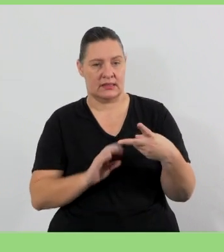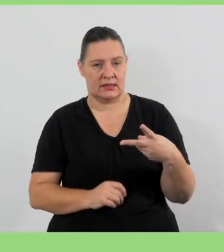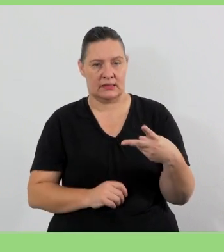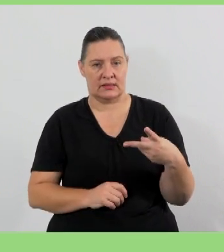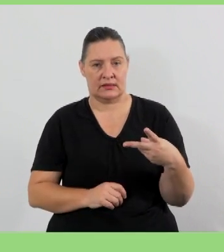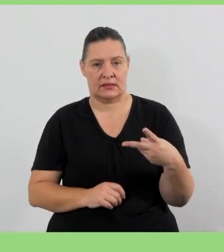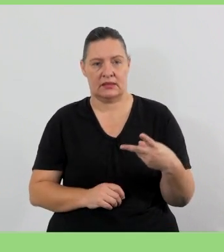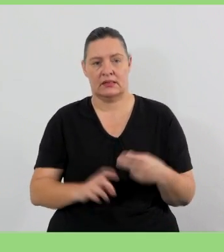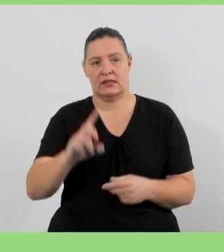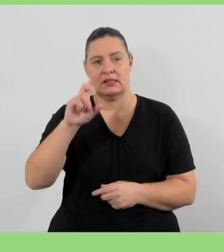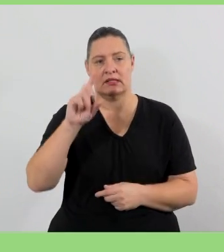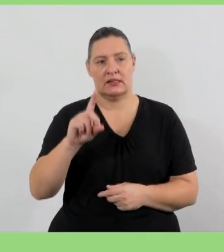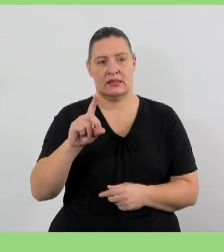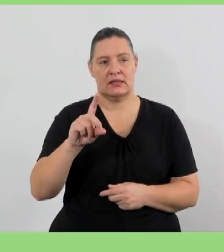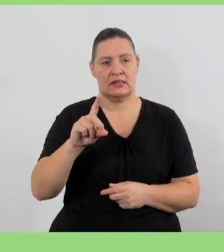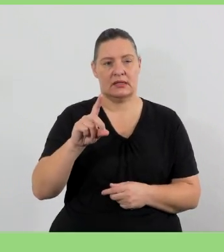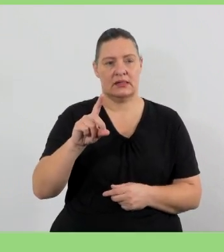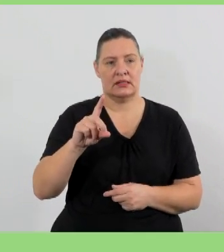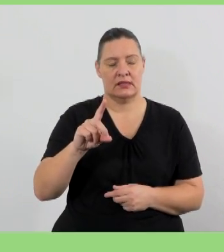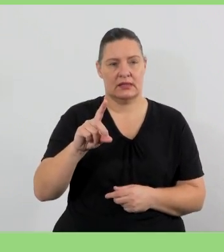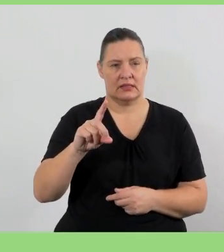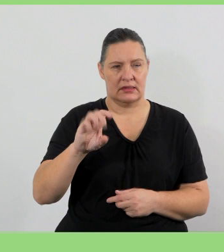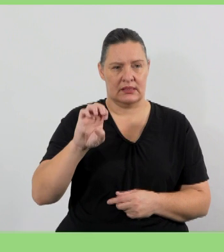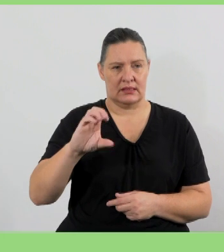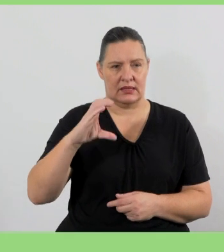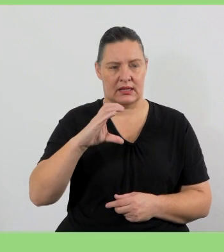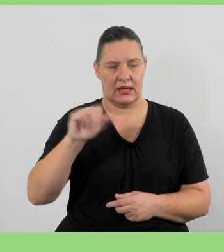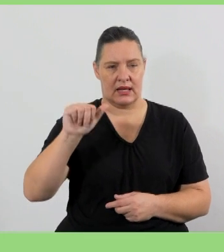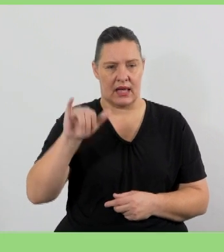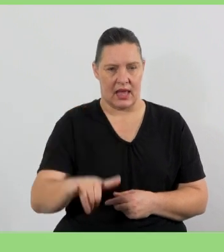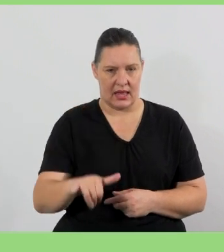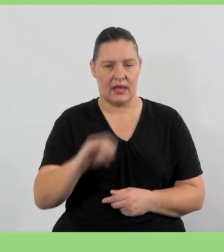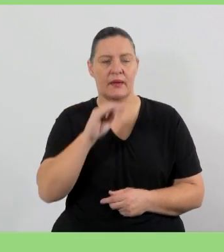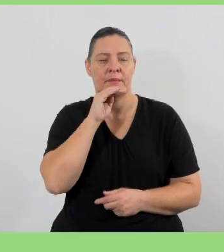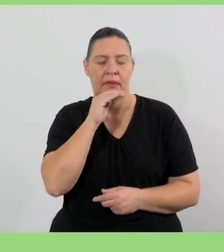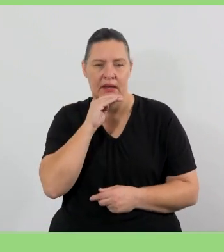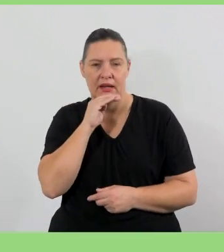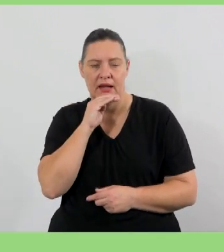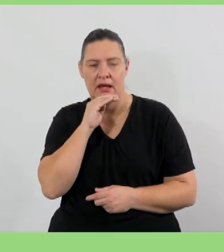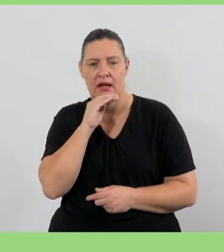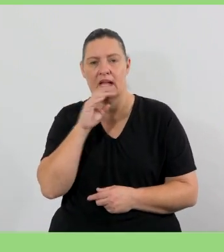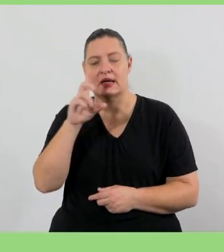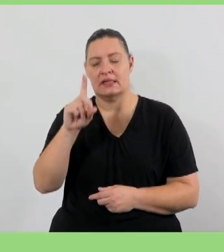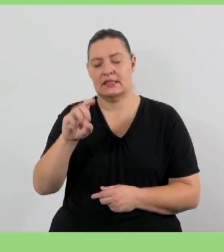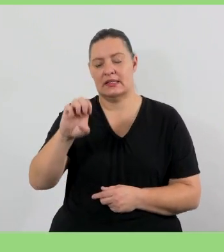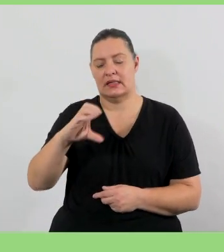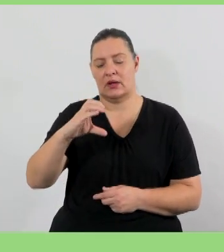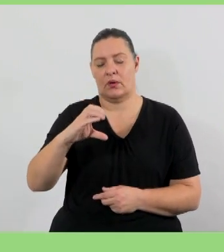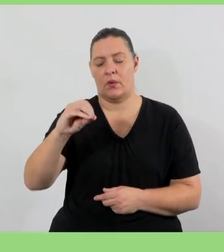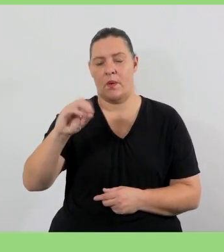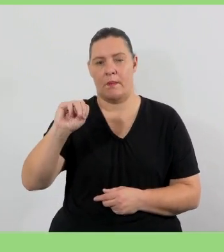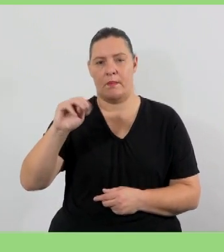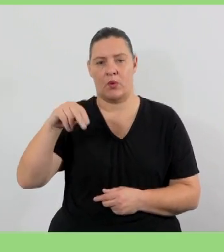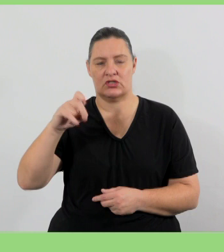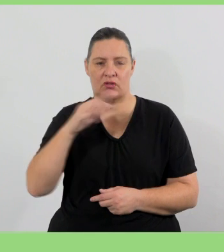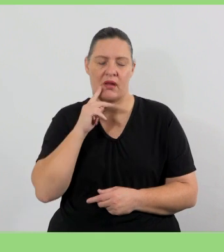term is decay. It refers to the process of decomposition of dead